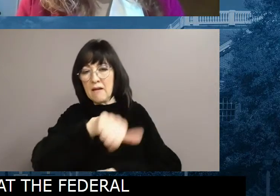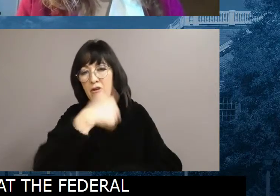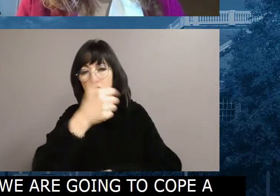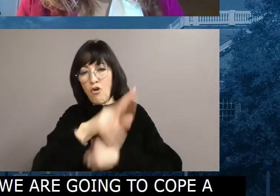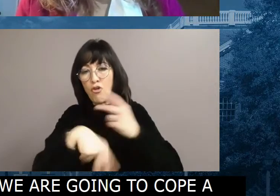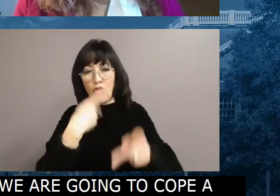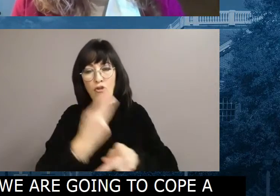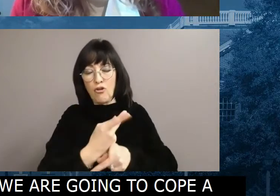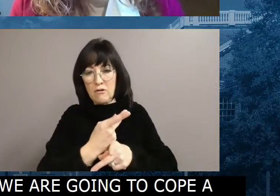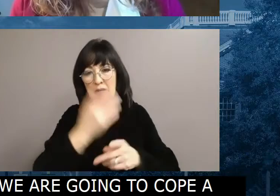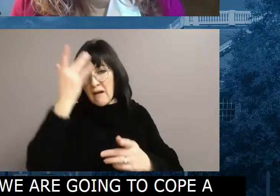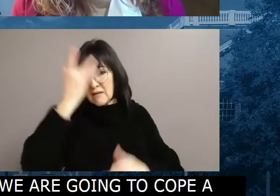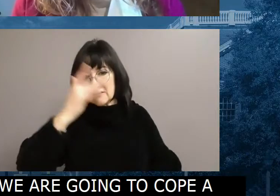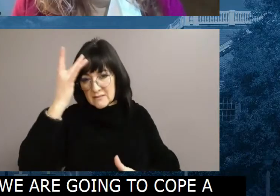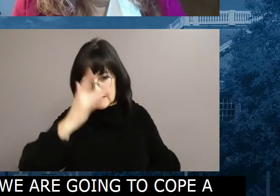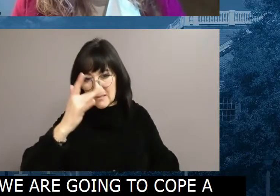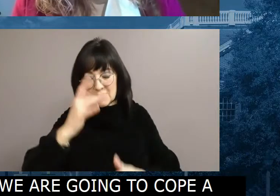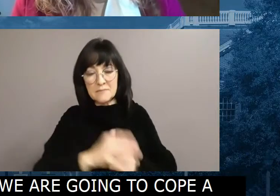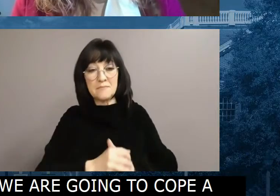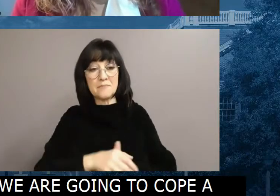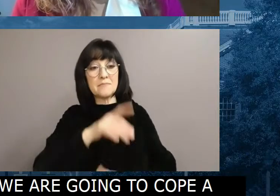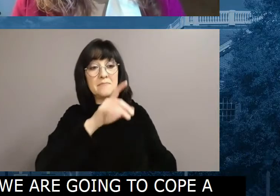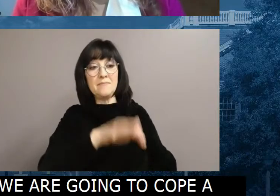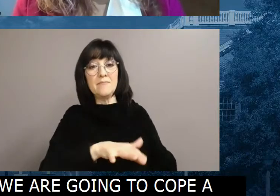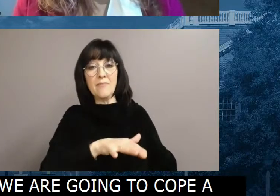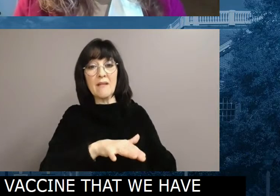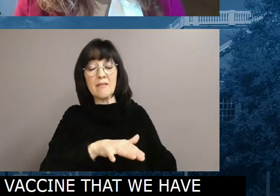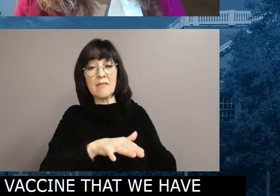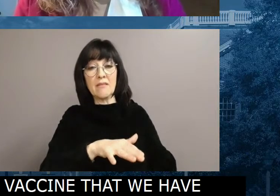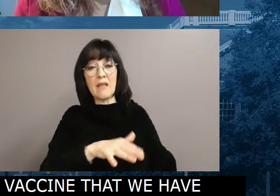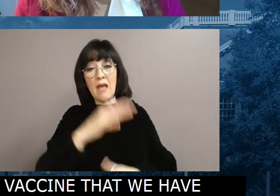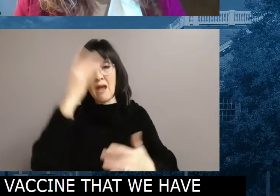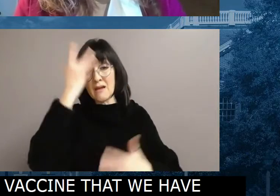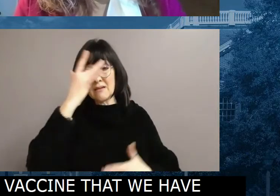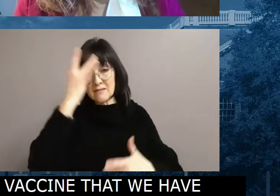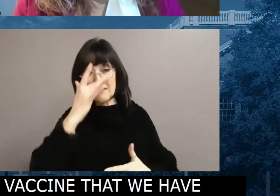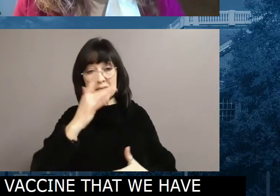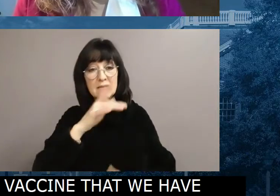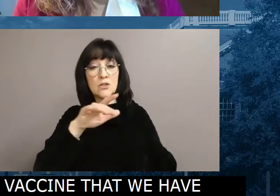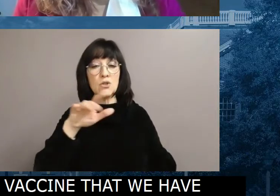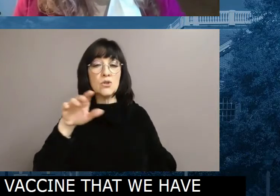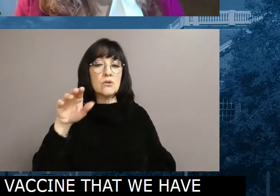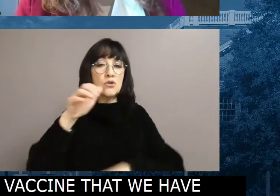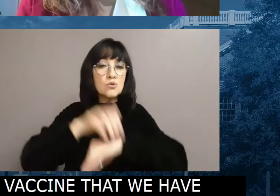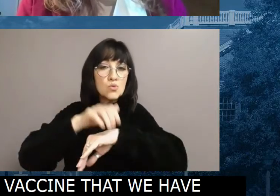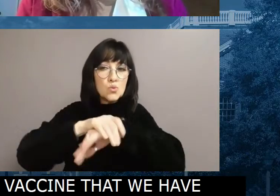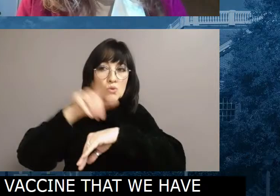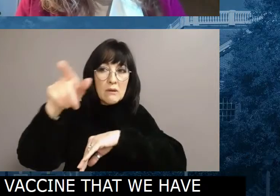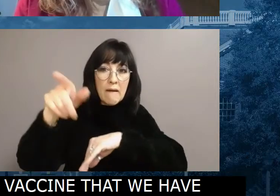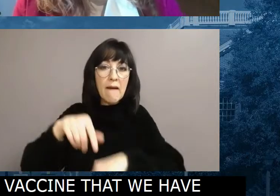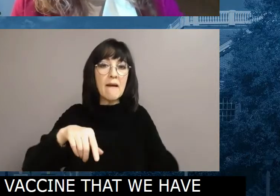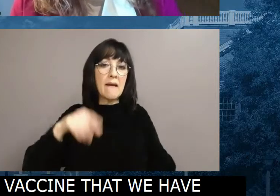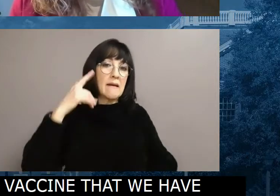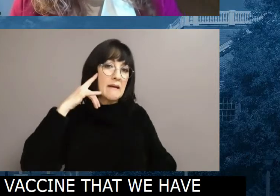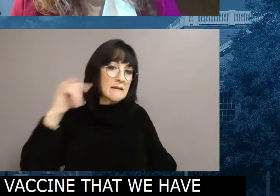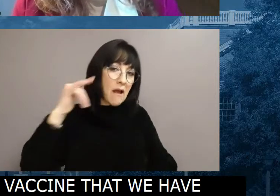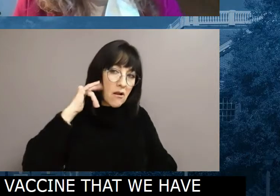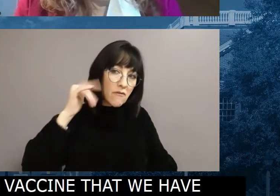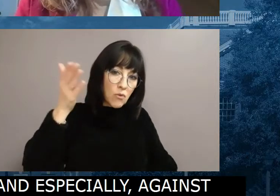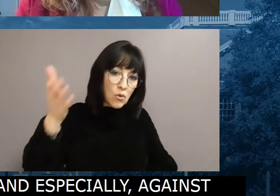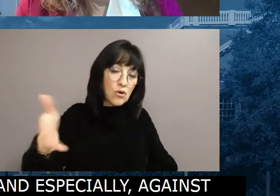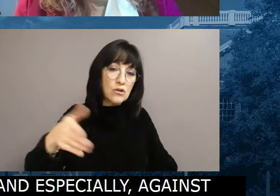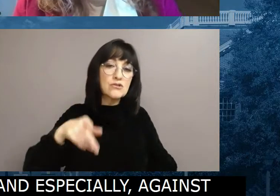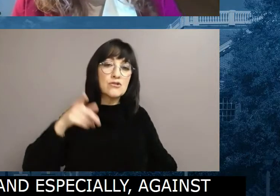effective, especially against the UK, the California, and the New York variants that are